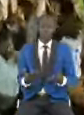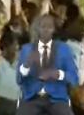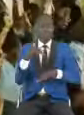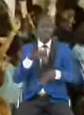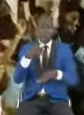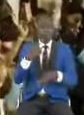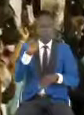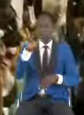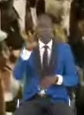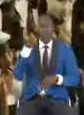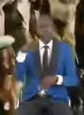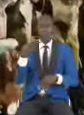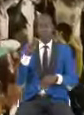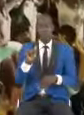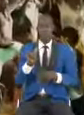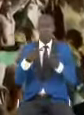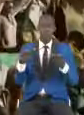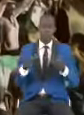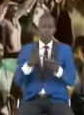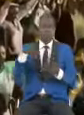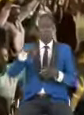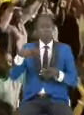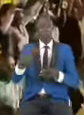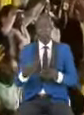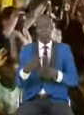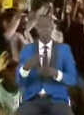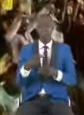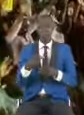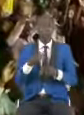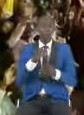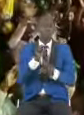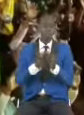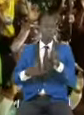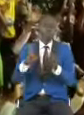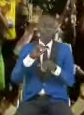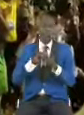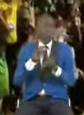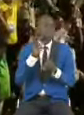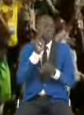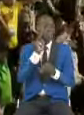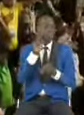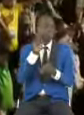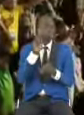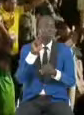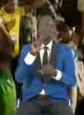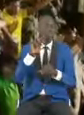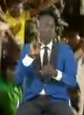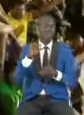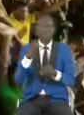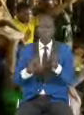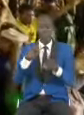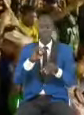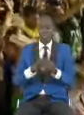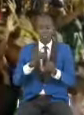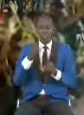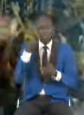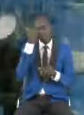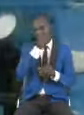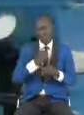Port Harcourt, all over Nigeria, all over Africa, beyond Africa,